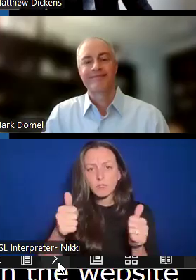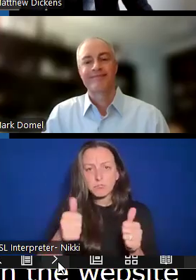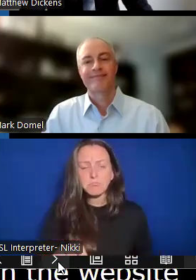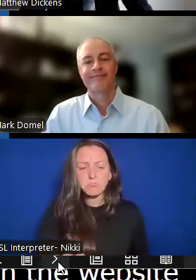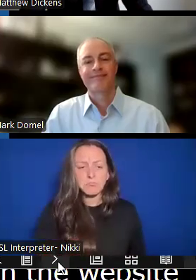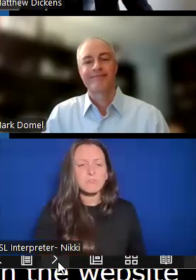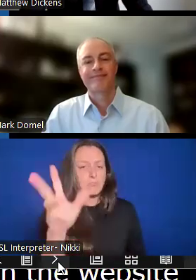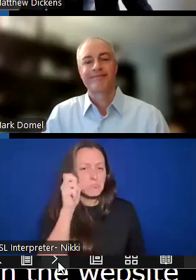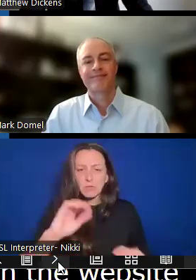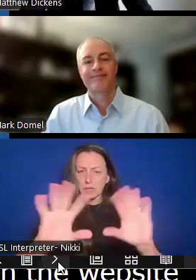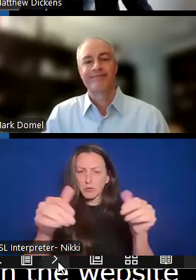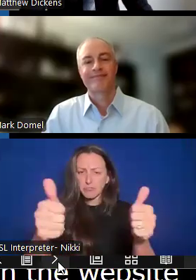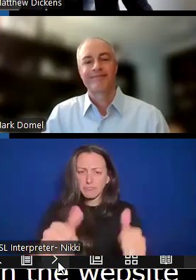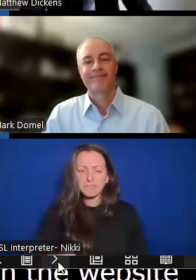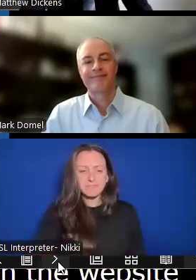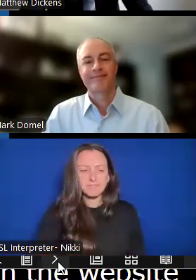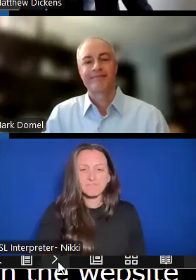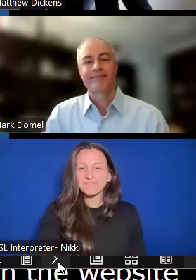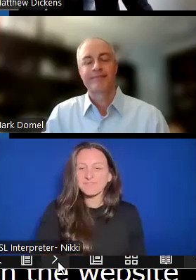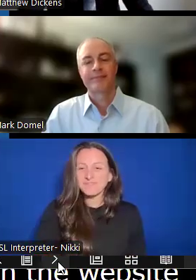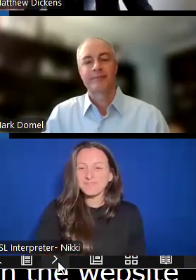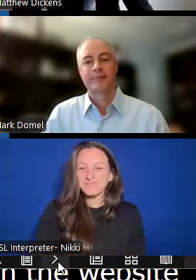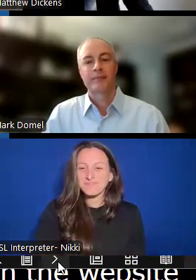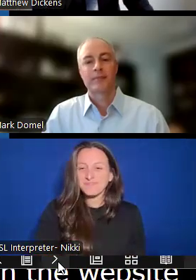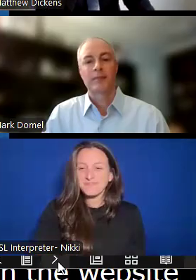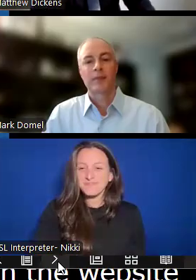Yeah, we couldn't hear him.